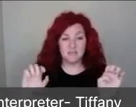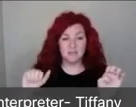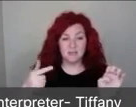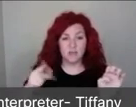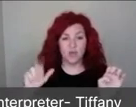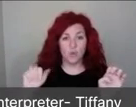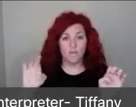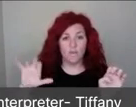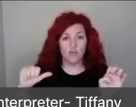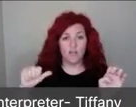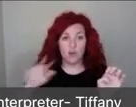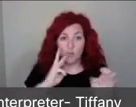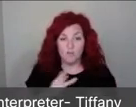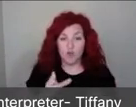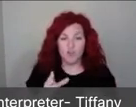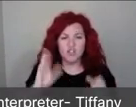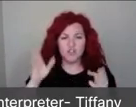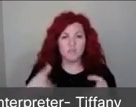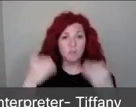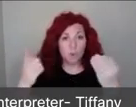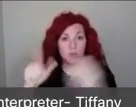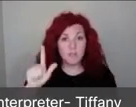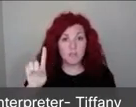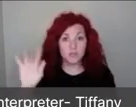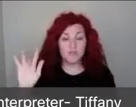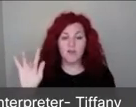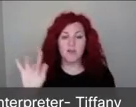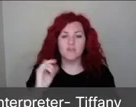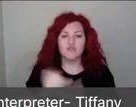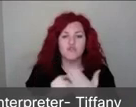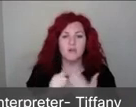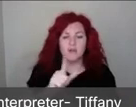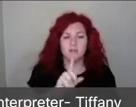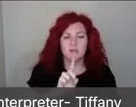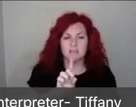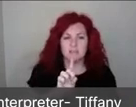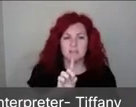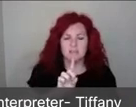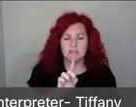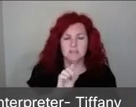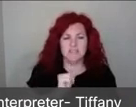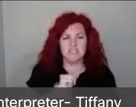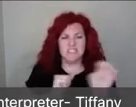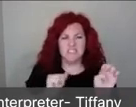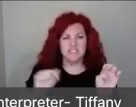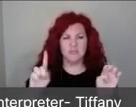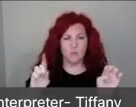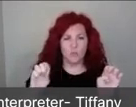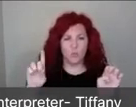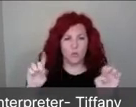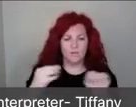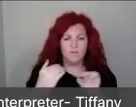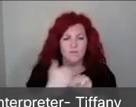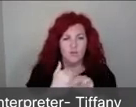is proposed to be in LD 25 to be redrawn into a legislative district that lies east of the 101 freeway